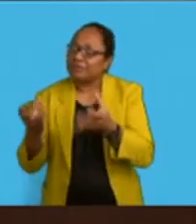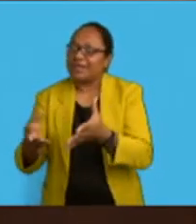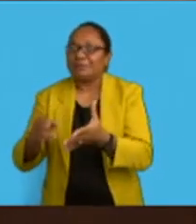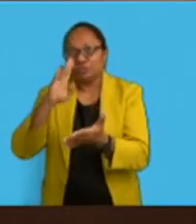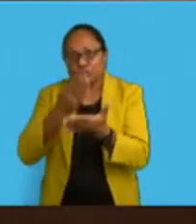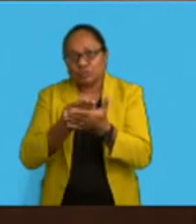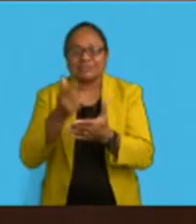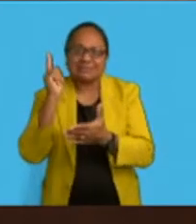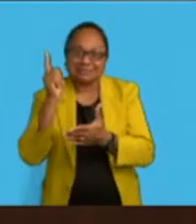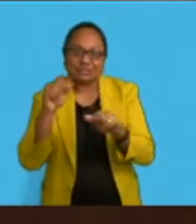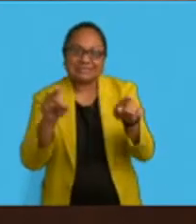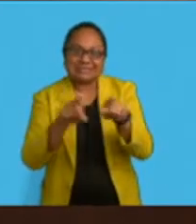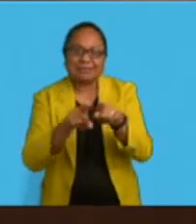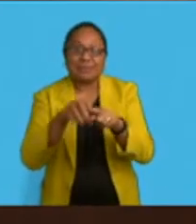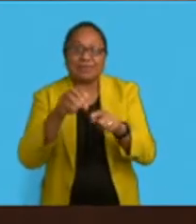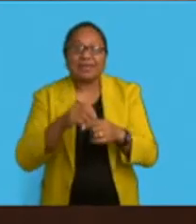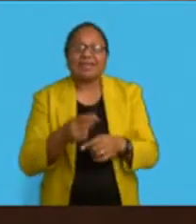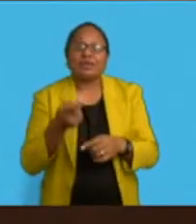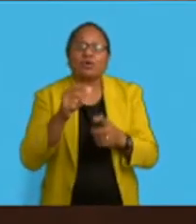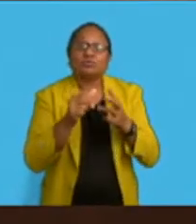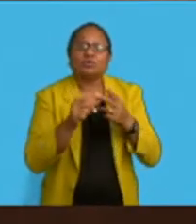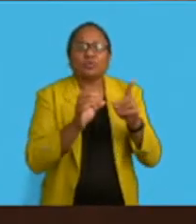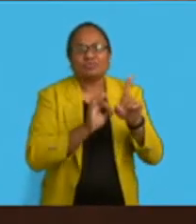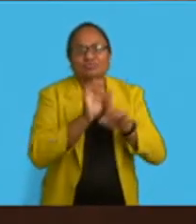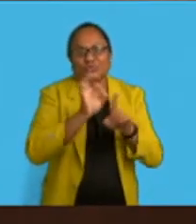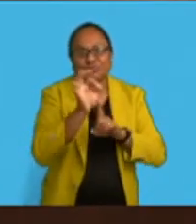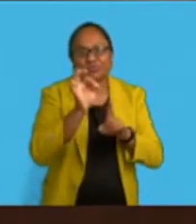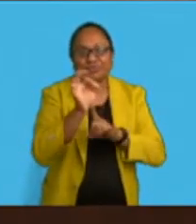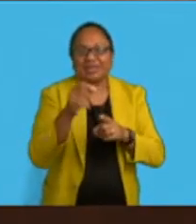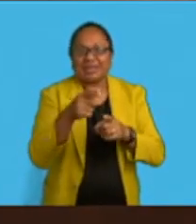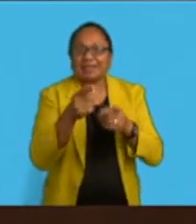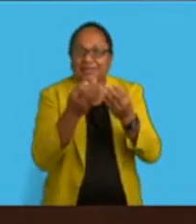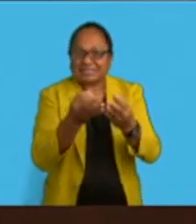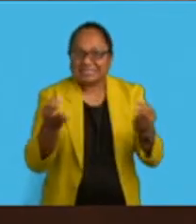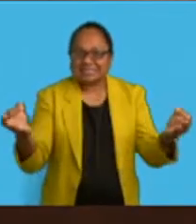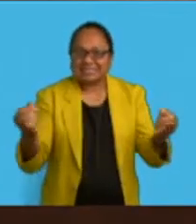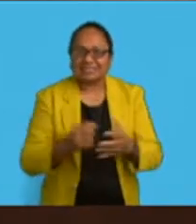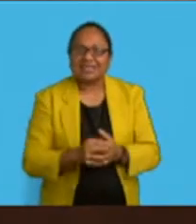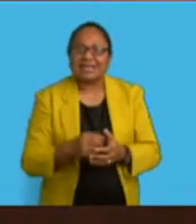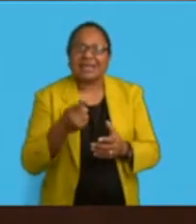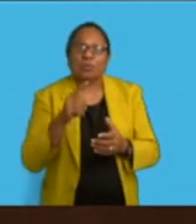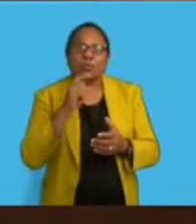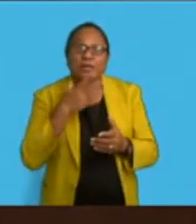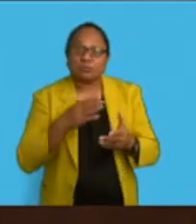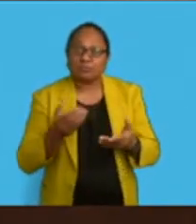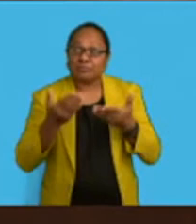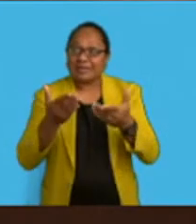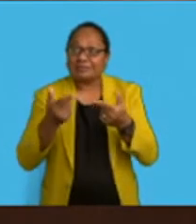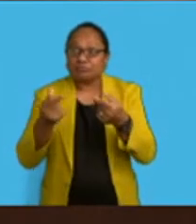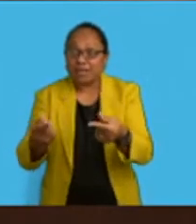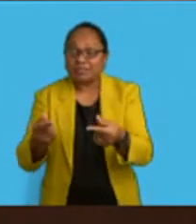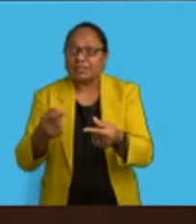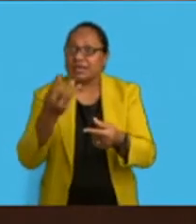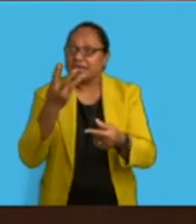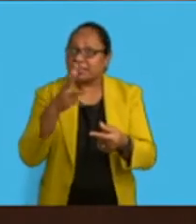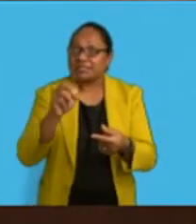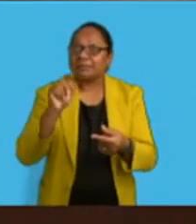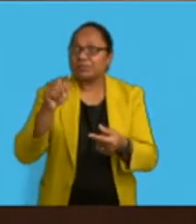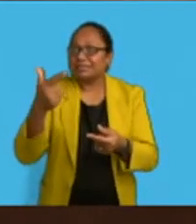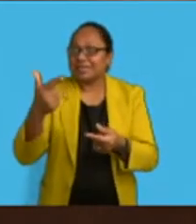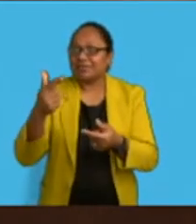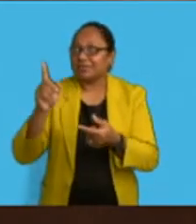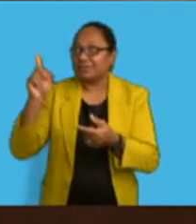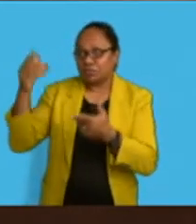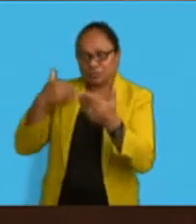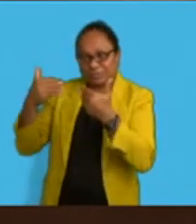alike, and improve the teaching facilities. We also are providing an operating grant of $30.7 million to USP